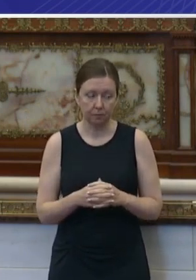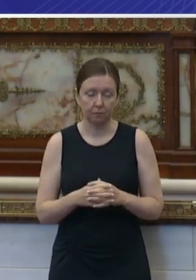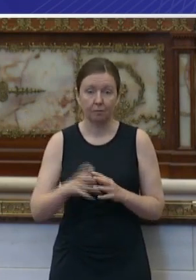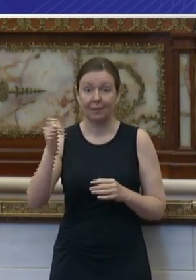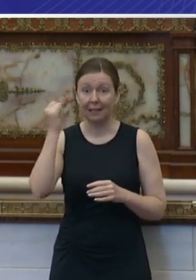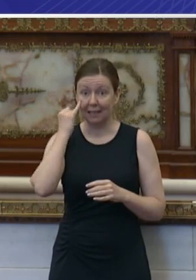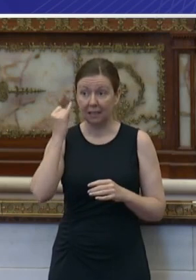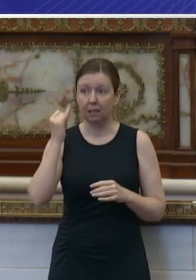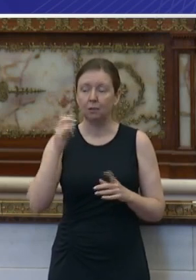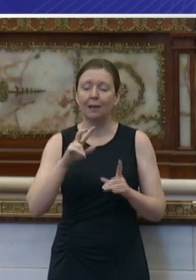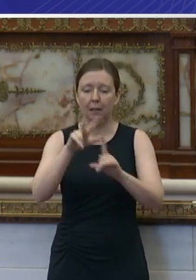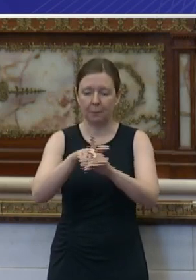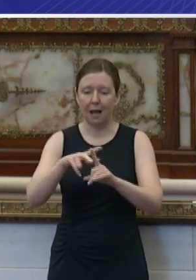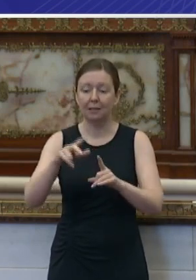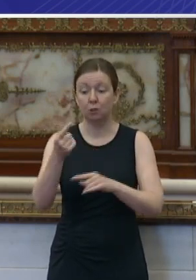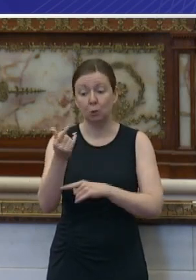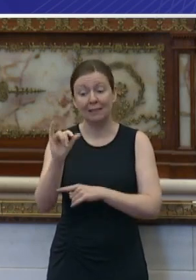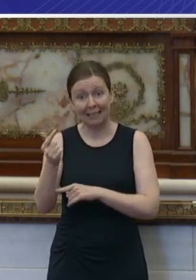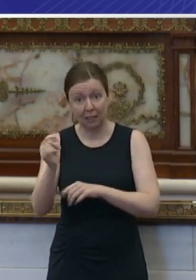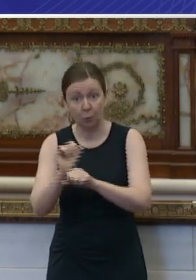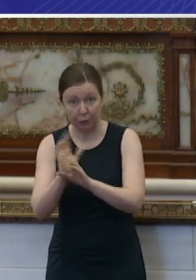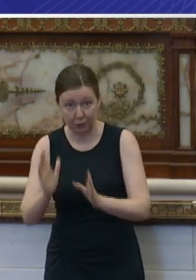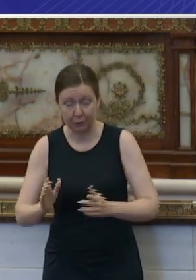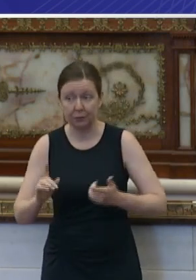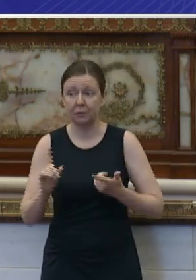it applies to gig workers